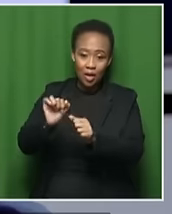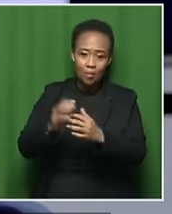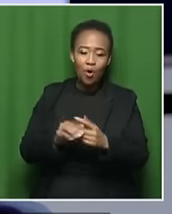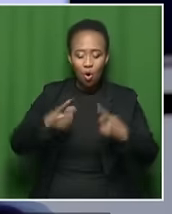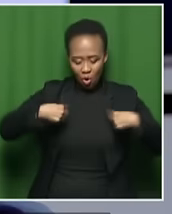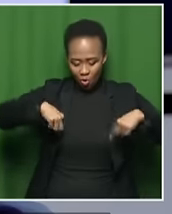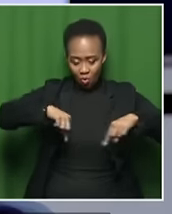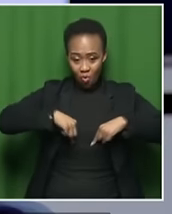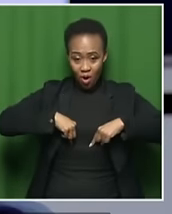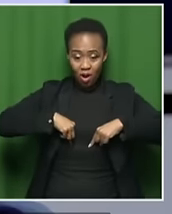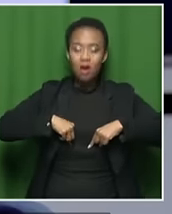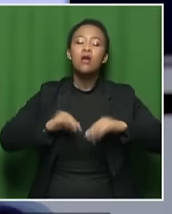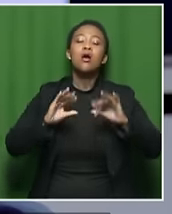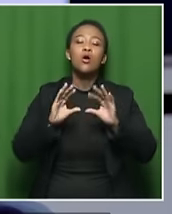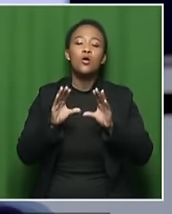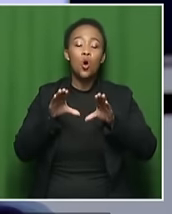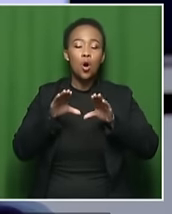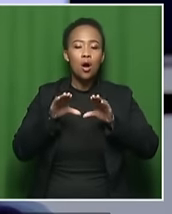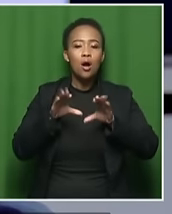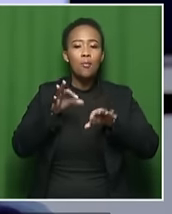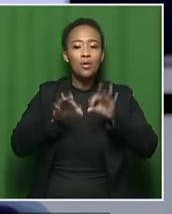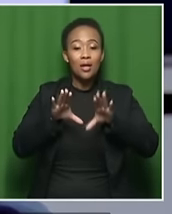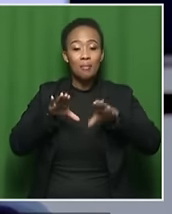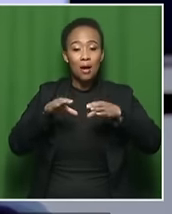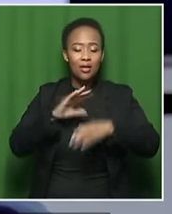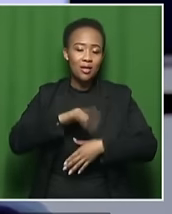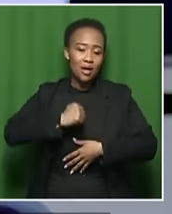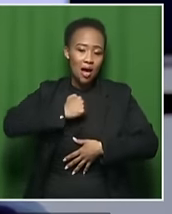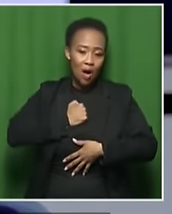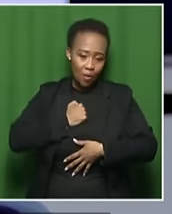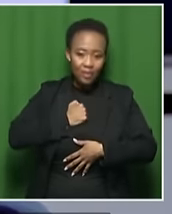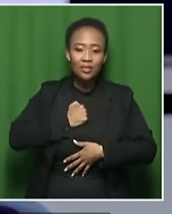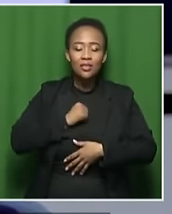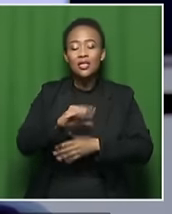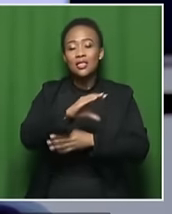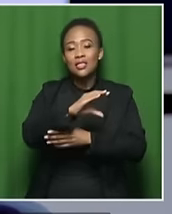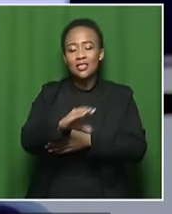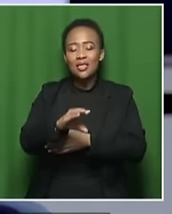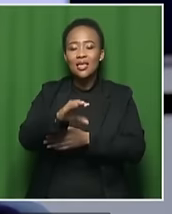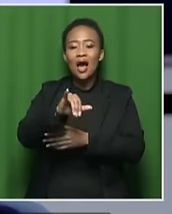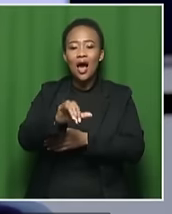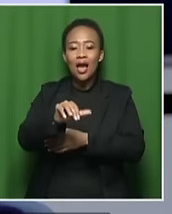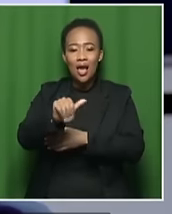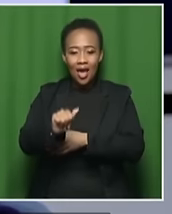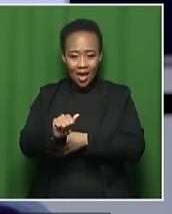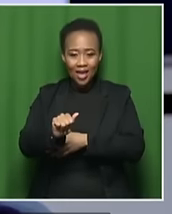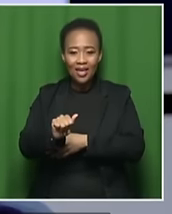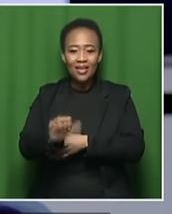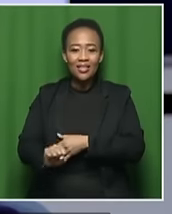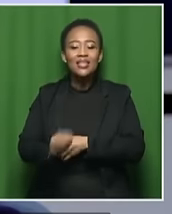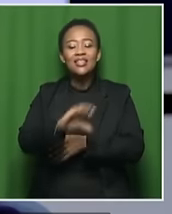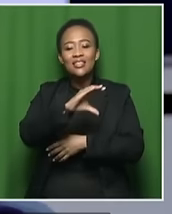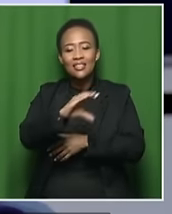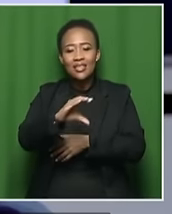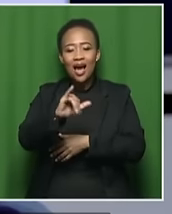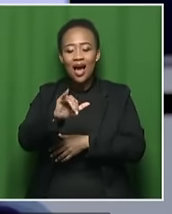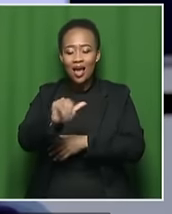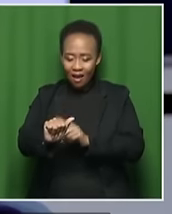Action, I know there's this misnomer, it's a nice word, where people say, ah, but you're the CIA.